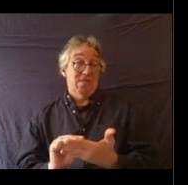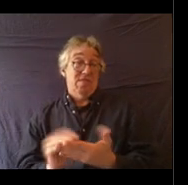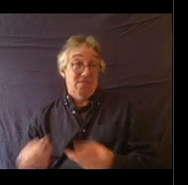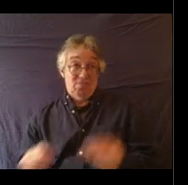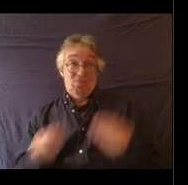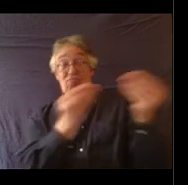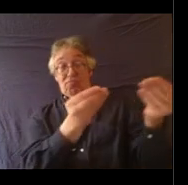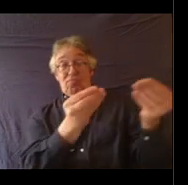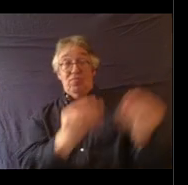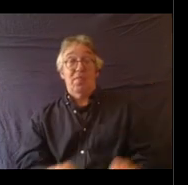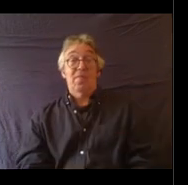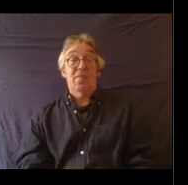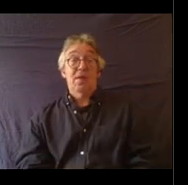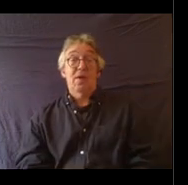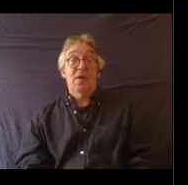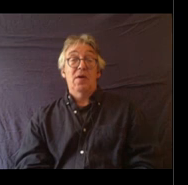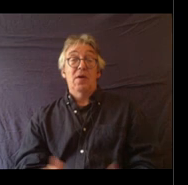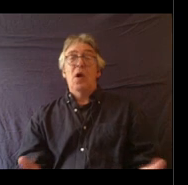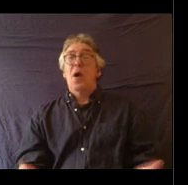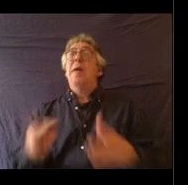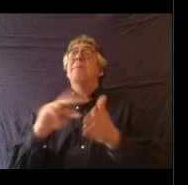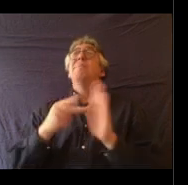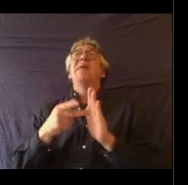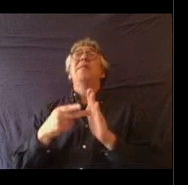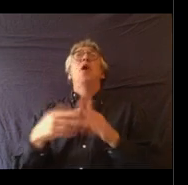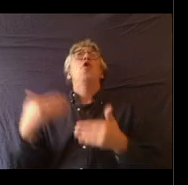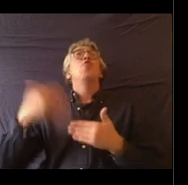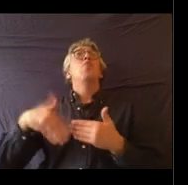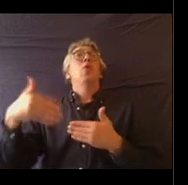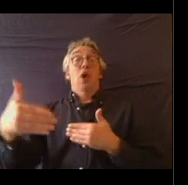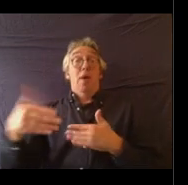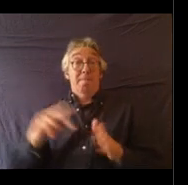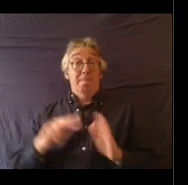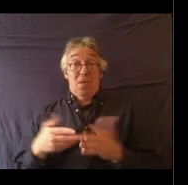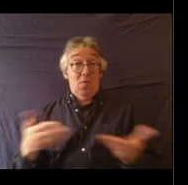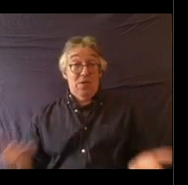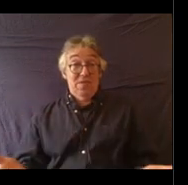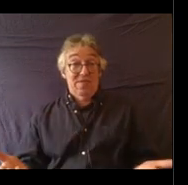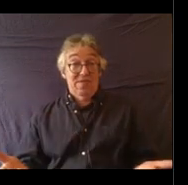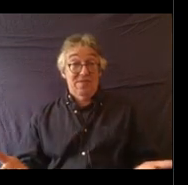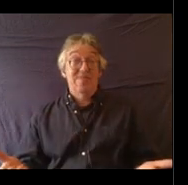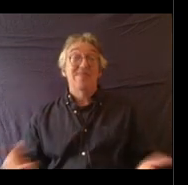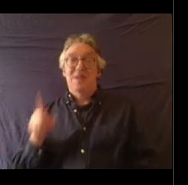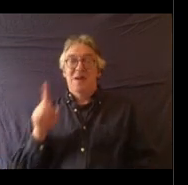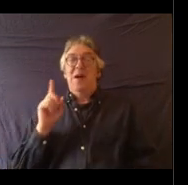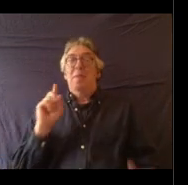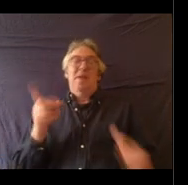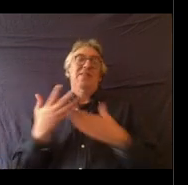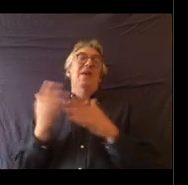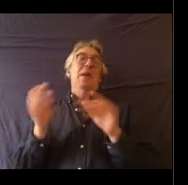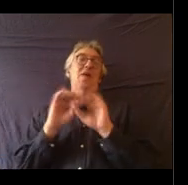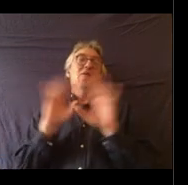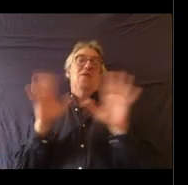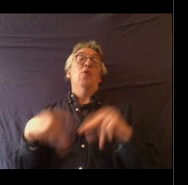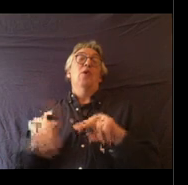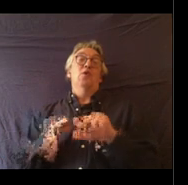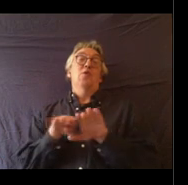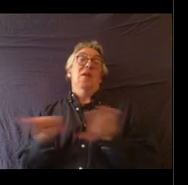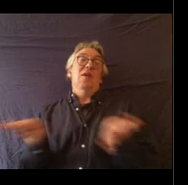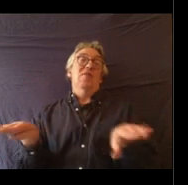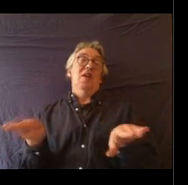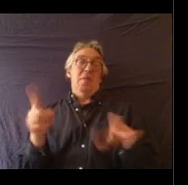Yeah, but what does it mean on regular basis? This is something that needs to be clarified at national level.